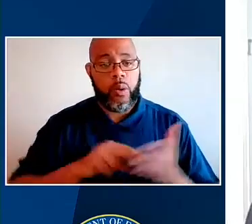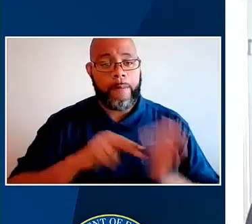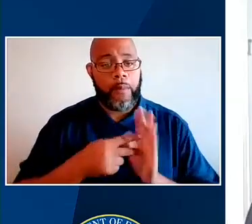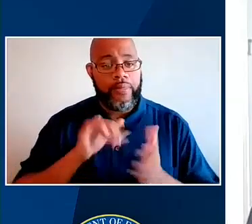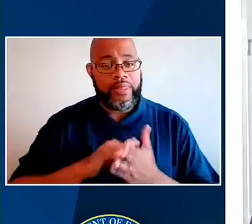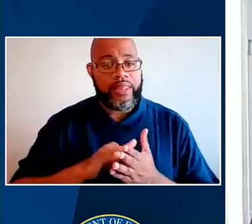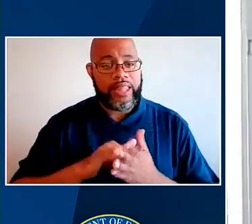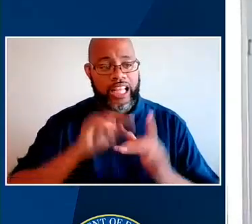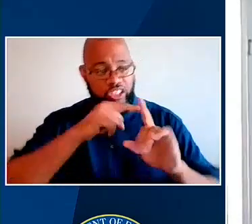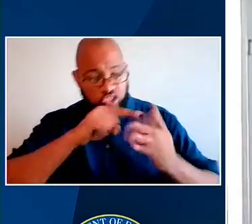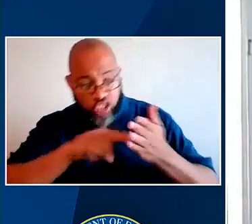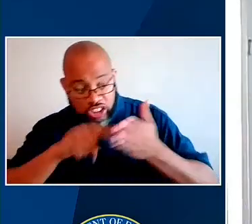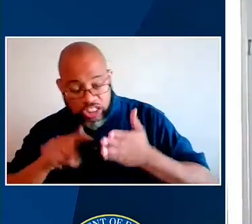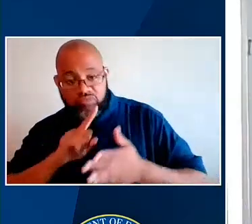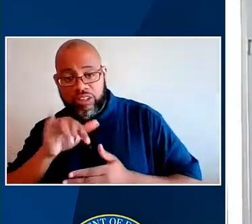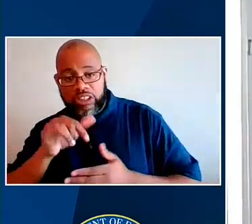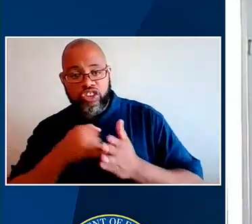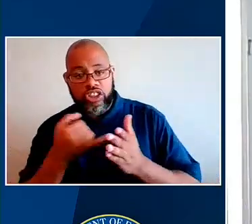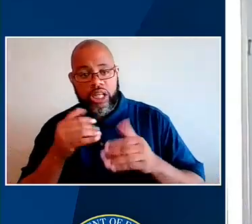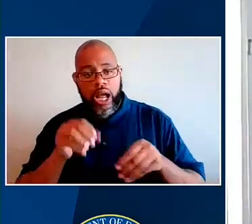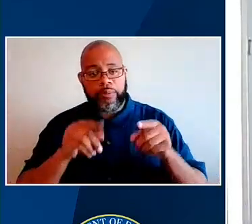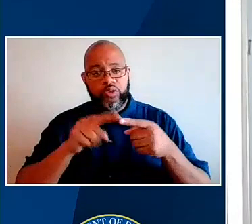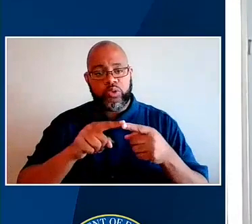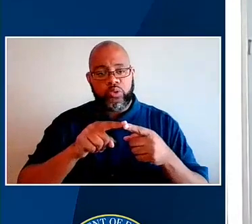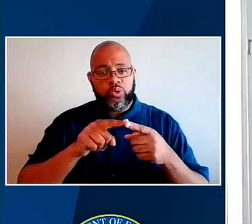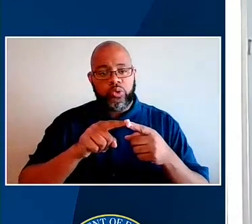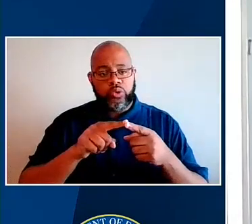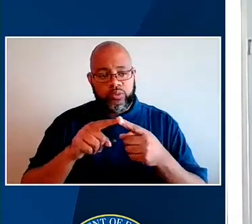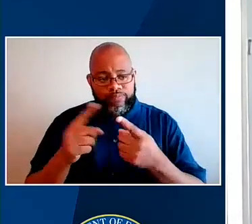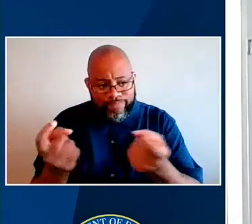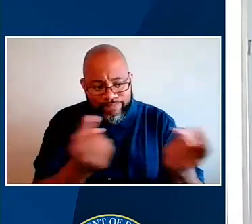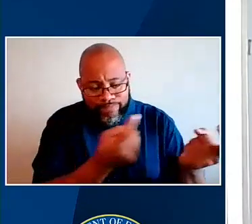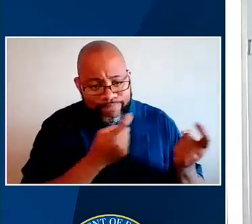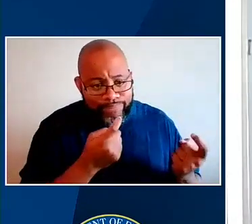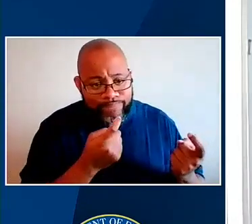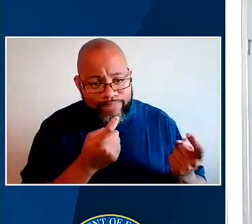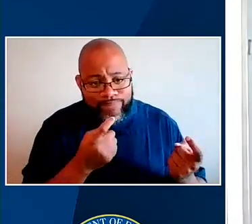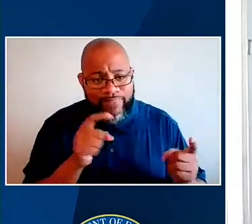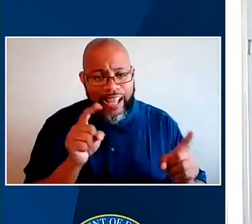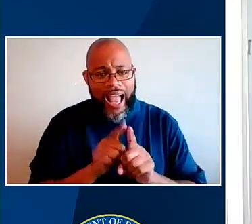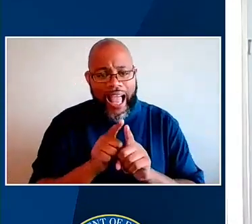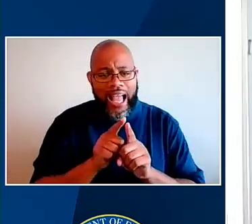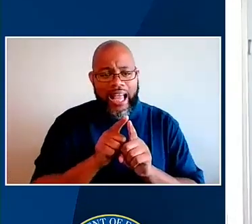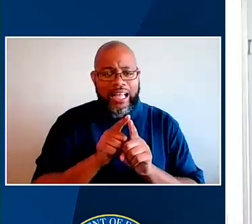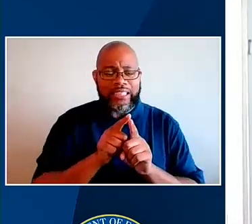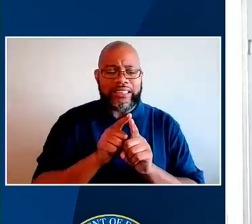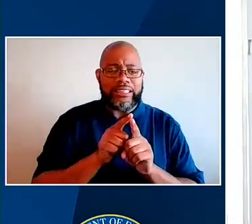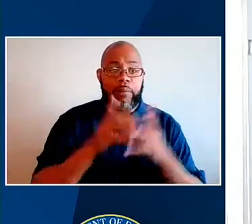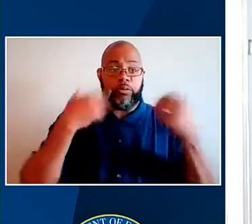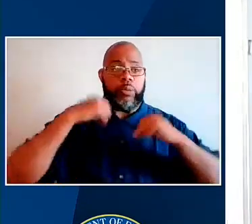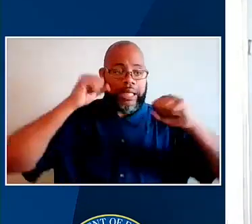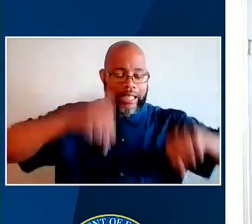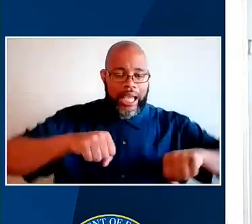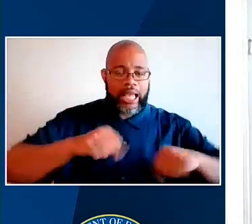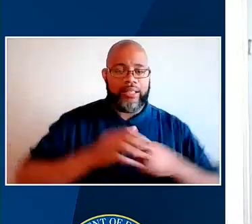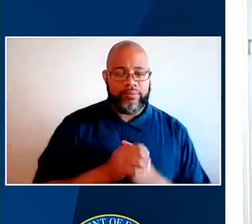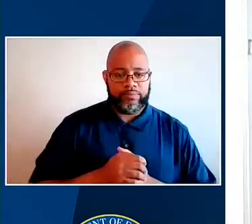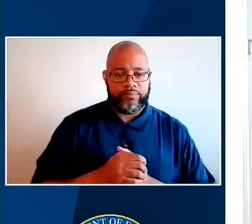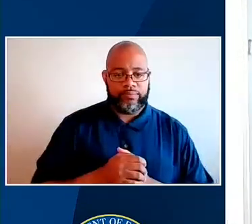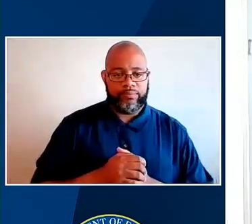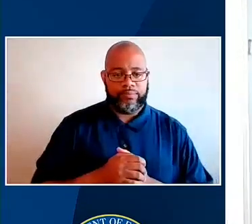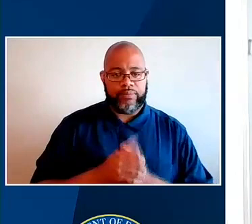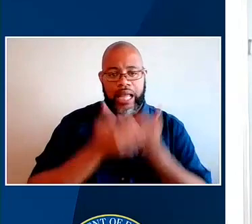temperature checks is, it's really just an opportunity to solicit as explicitly as we can as facilitators